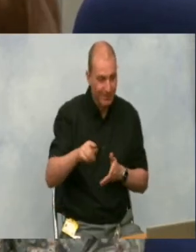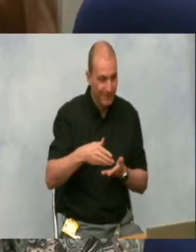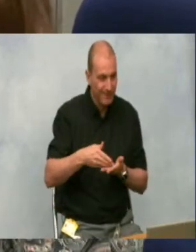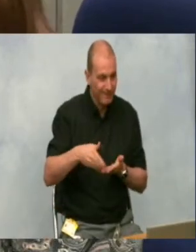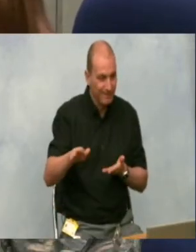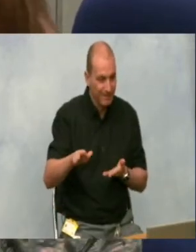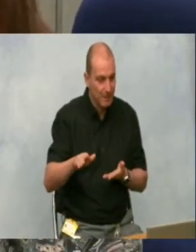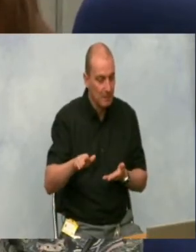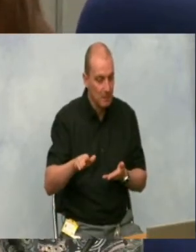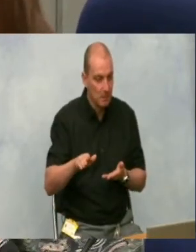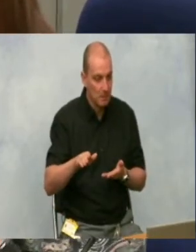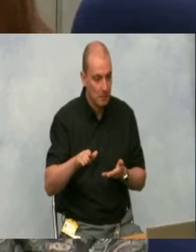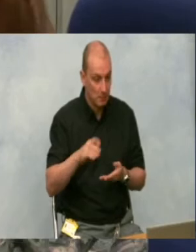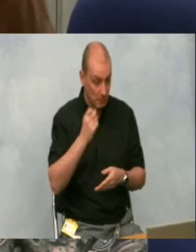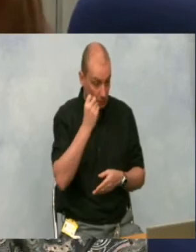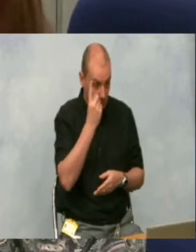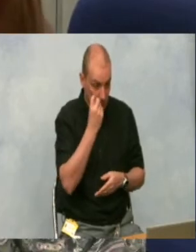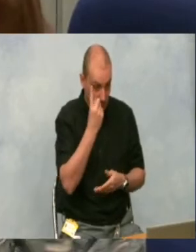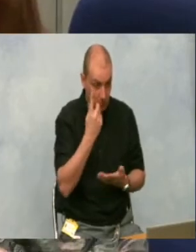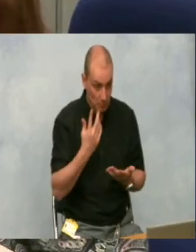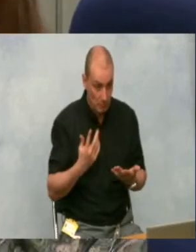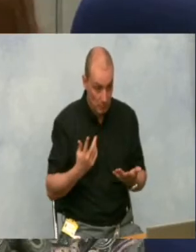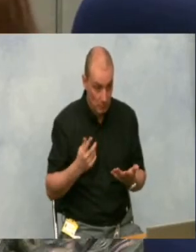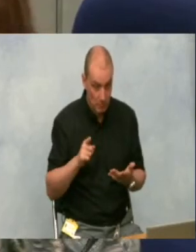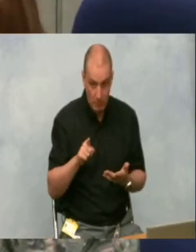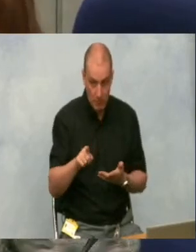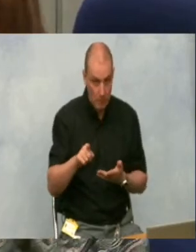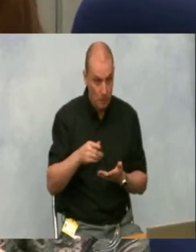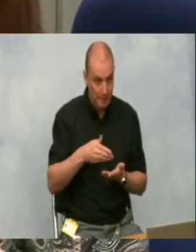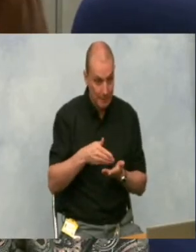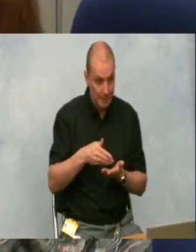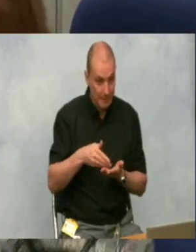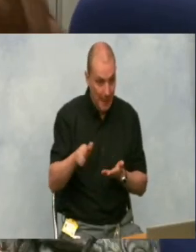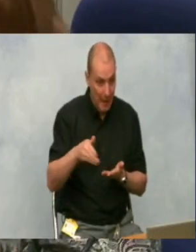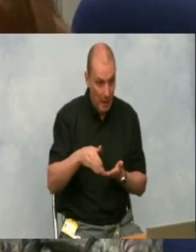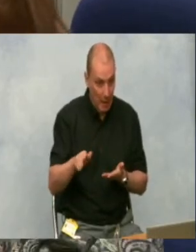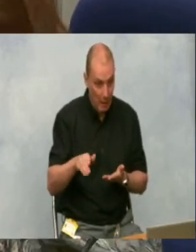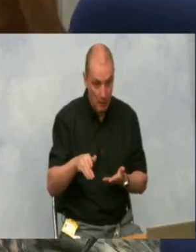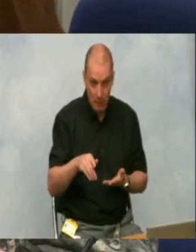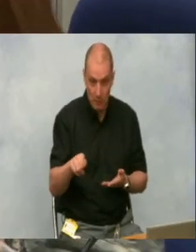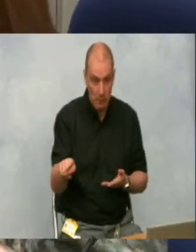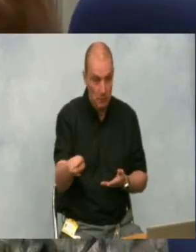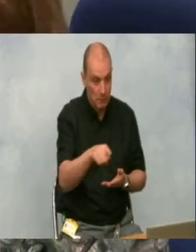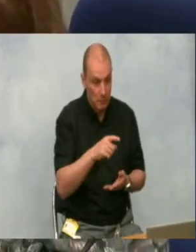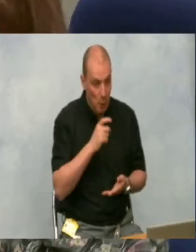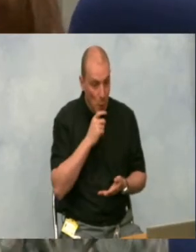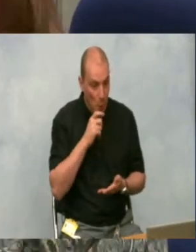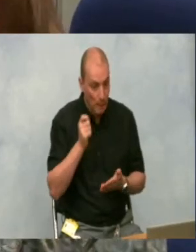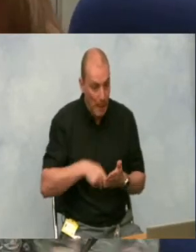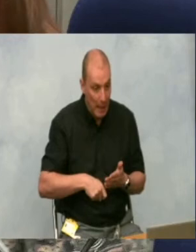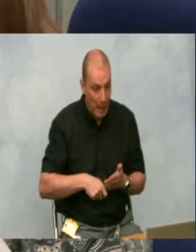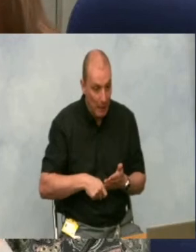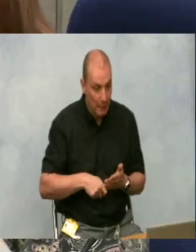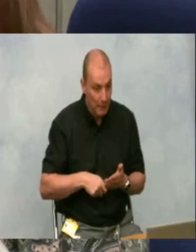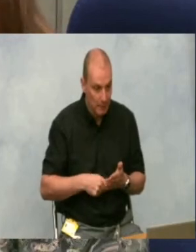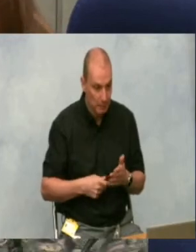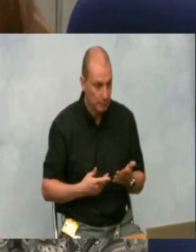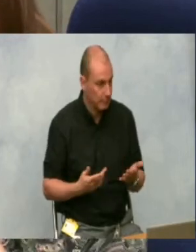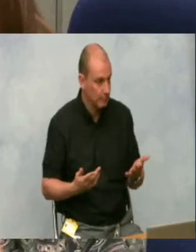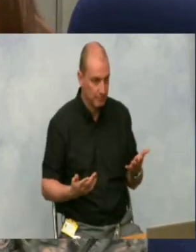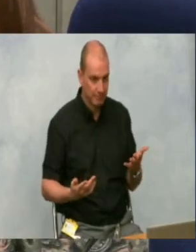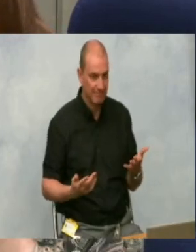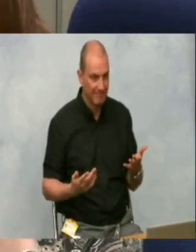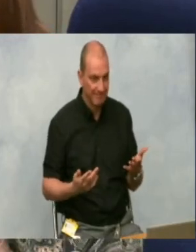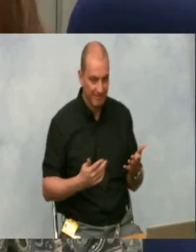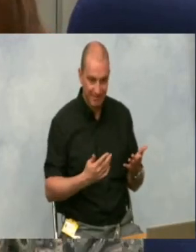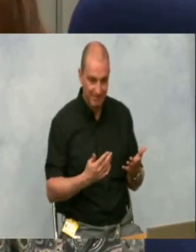know full well that anything that you're selling is only worth what someone will pay for it. I know all of that. I just feel